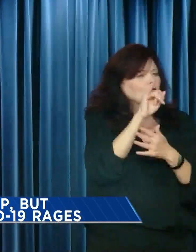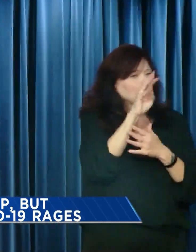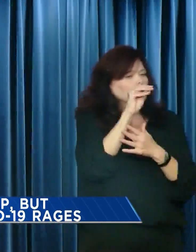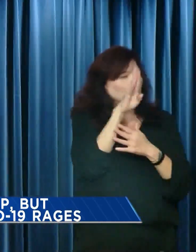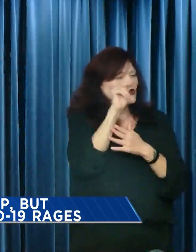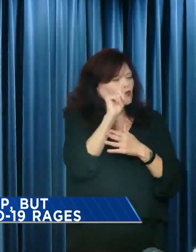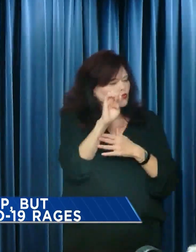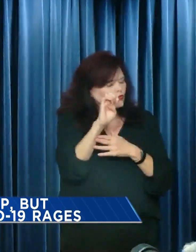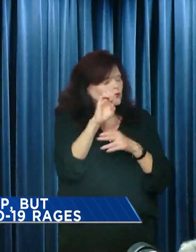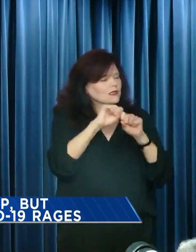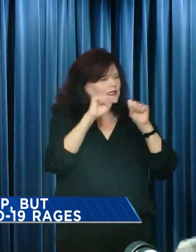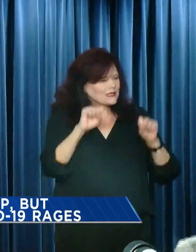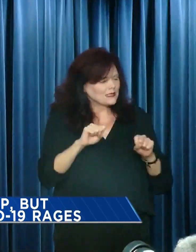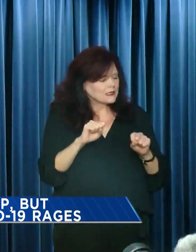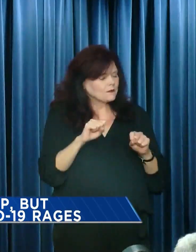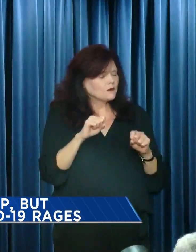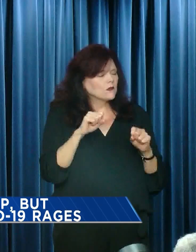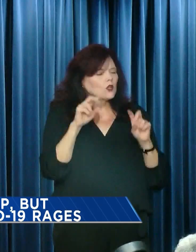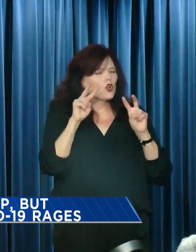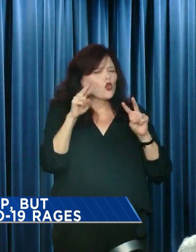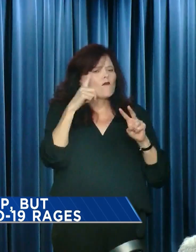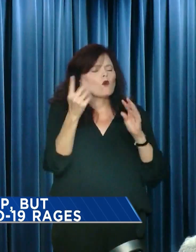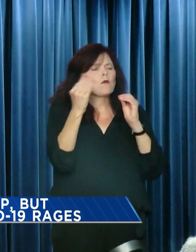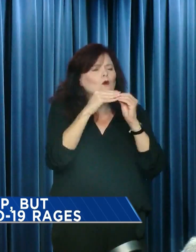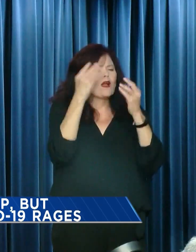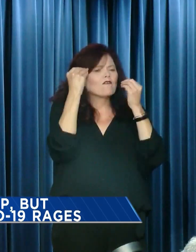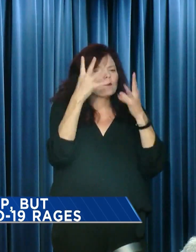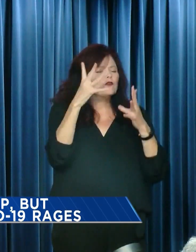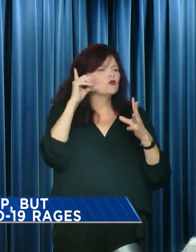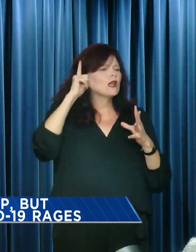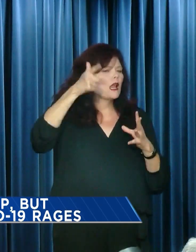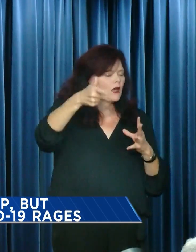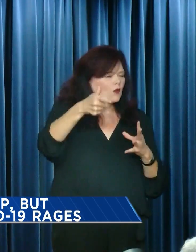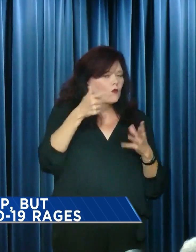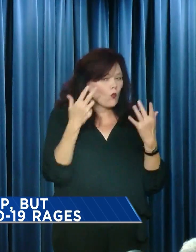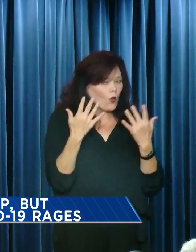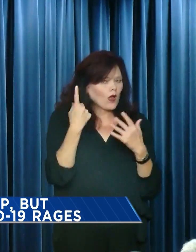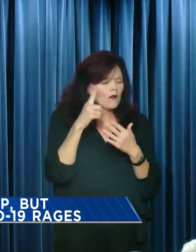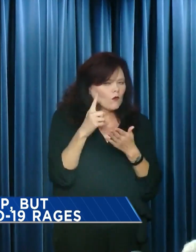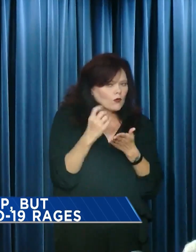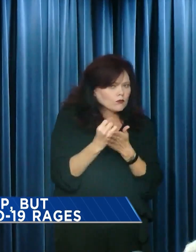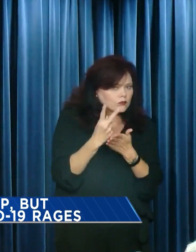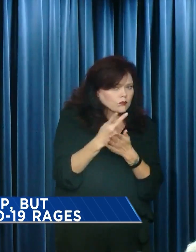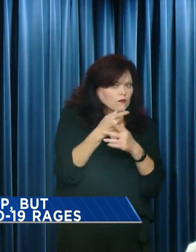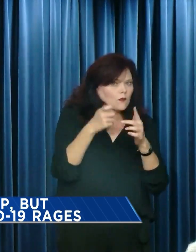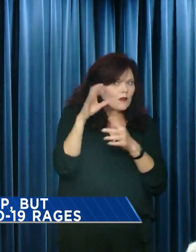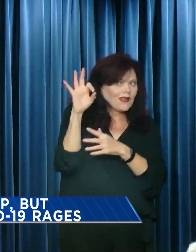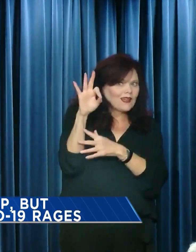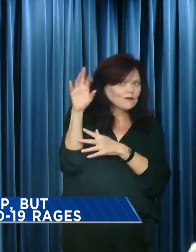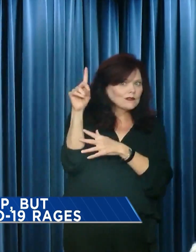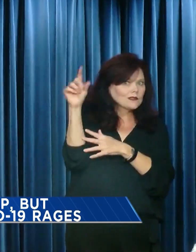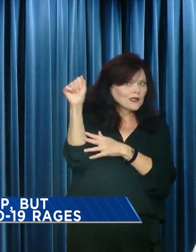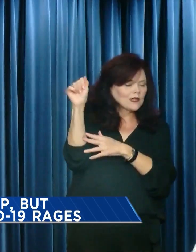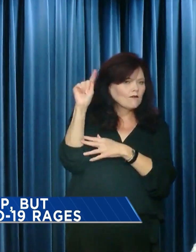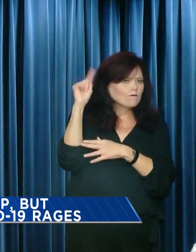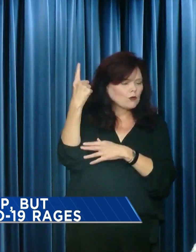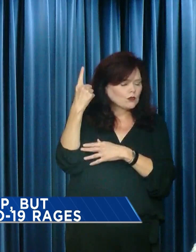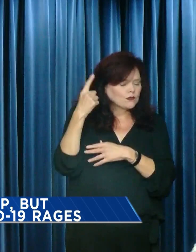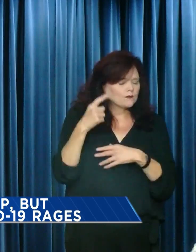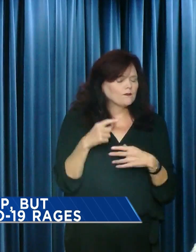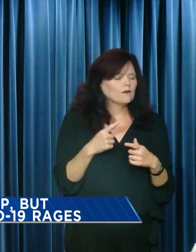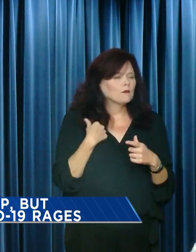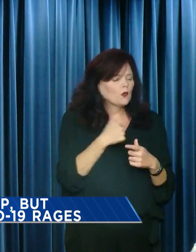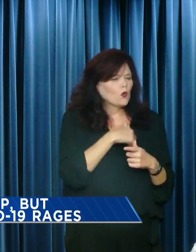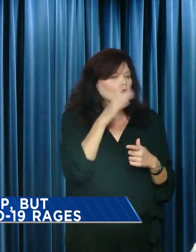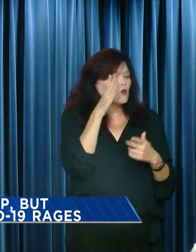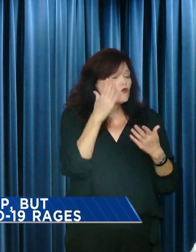look forward to giving docs this guidance. They've been awaiting for additional clearance from FDA and CDC to start doing this more and more in their clinics.